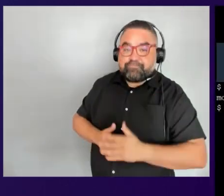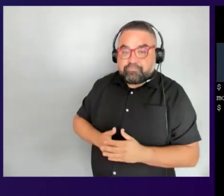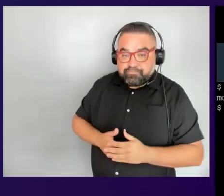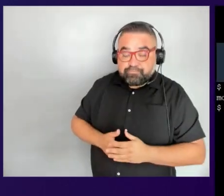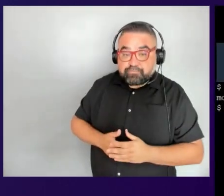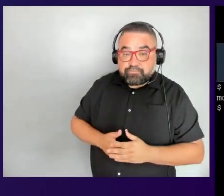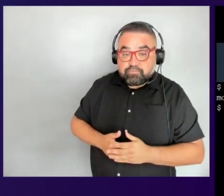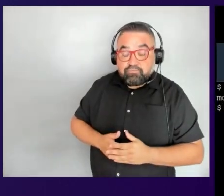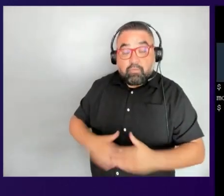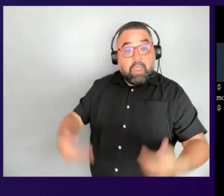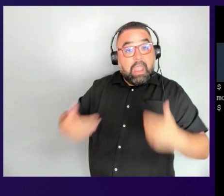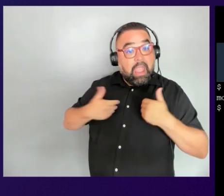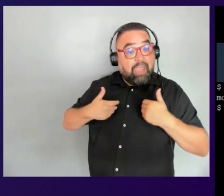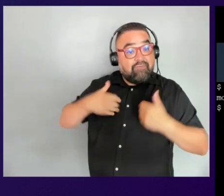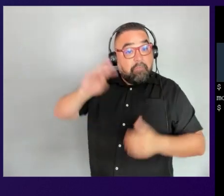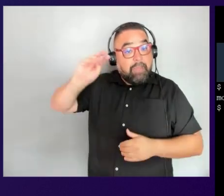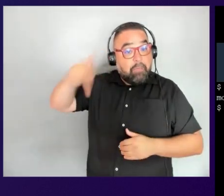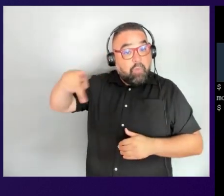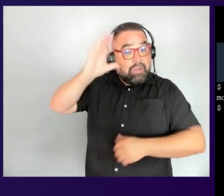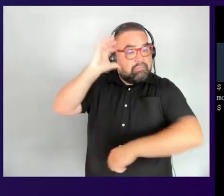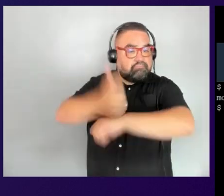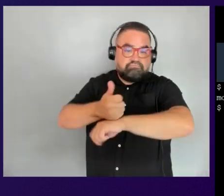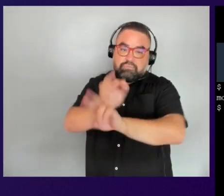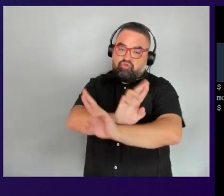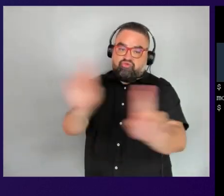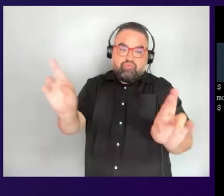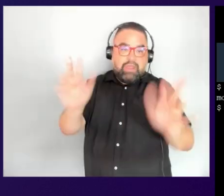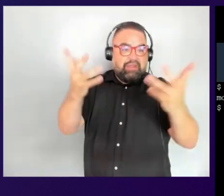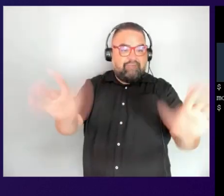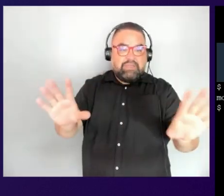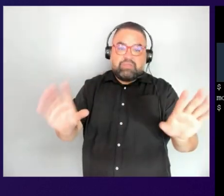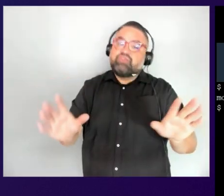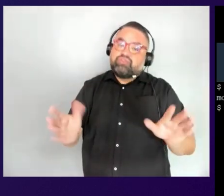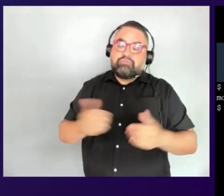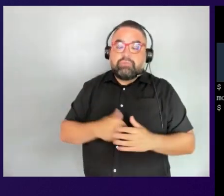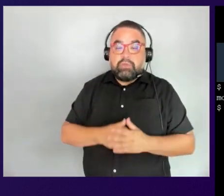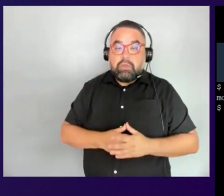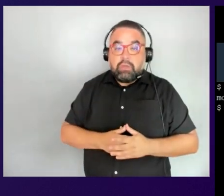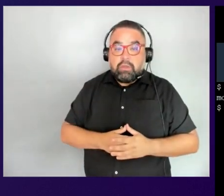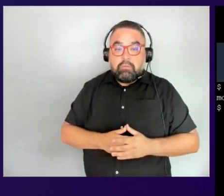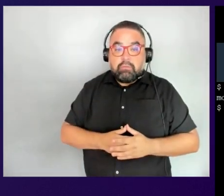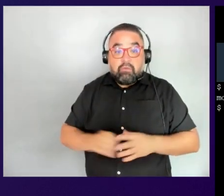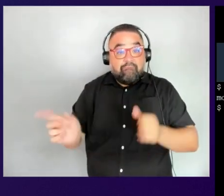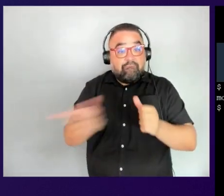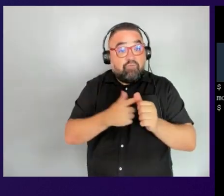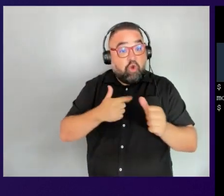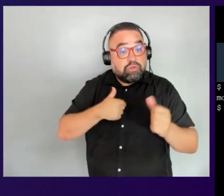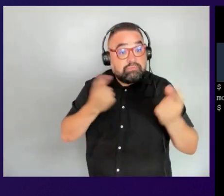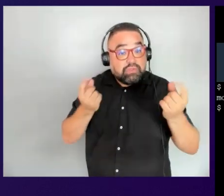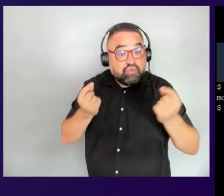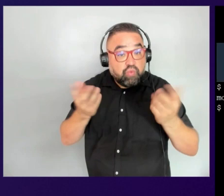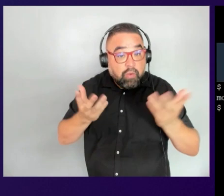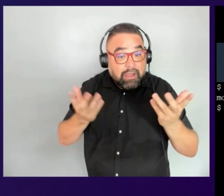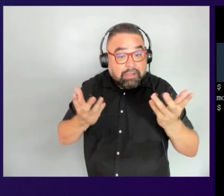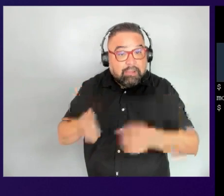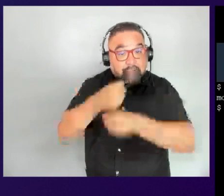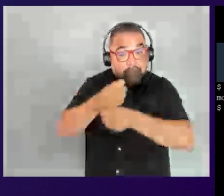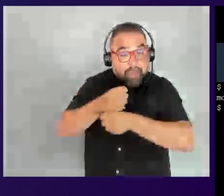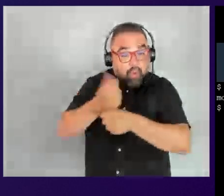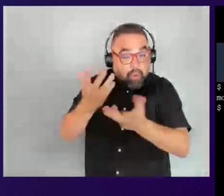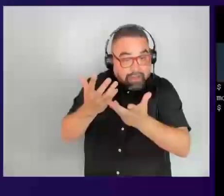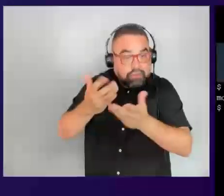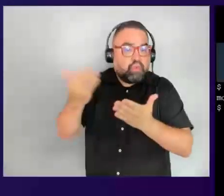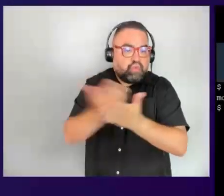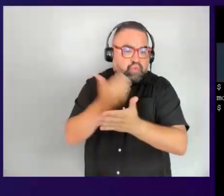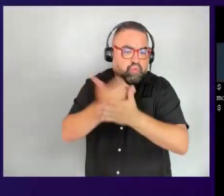have Mountpoint already installed on my EC2 instance. And the first thing I would do is create a new